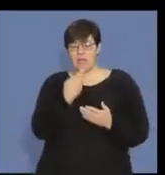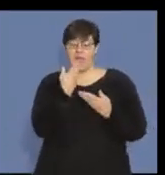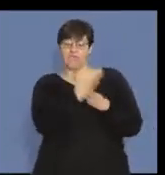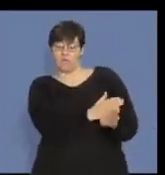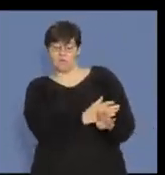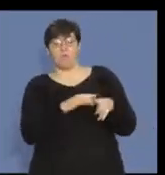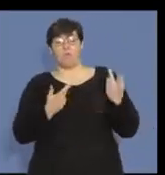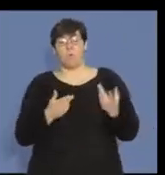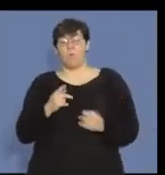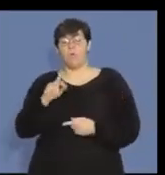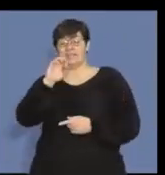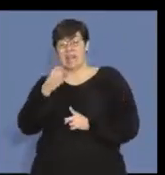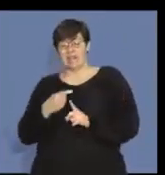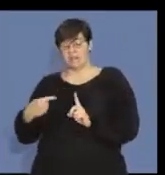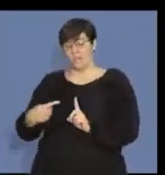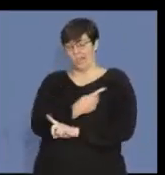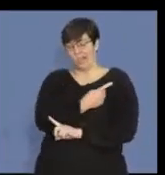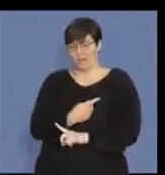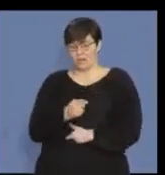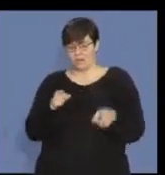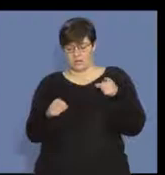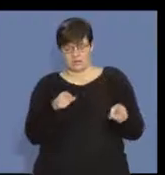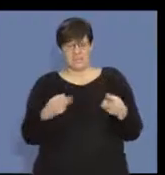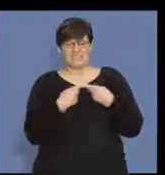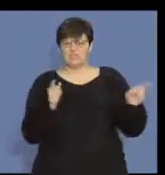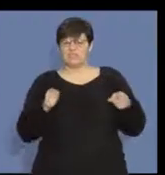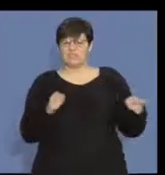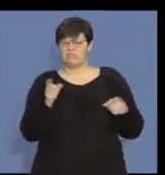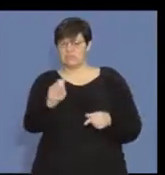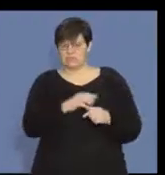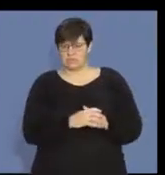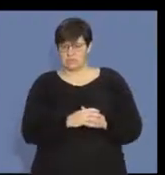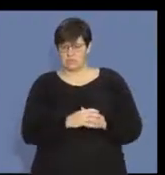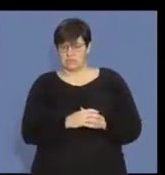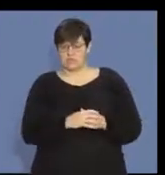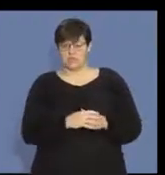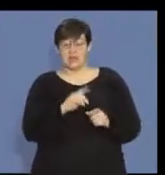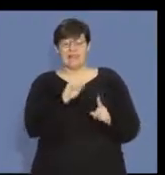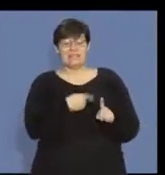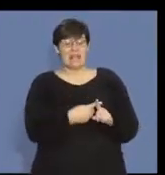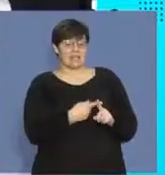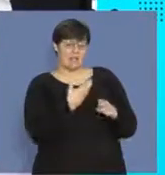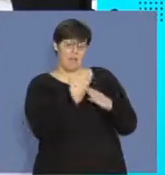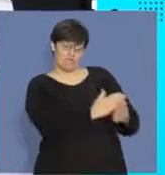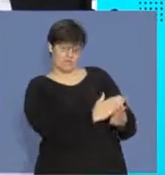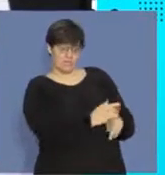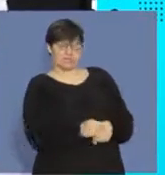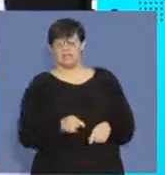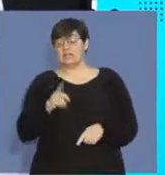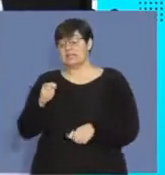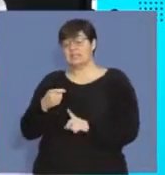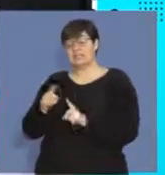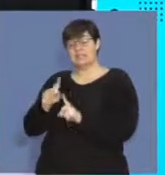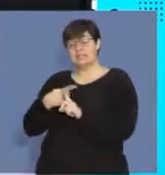evasion. Right, very interesting question. tax avoidance and tax